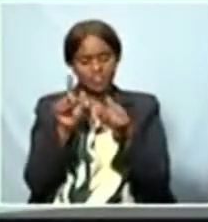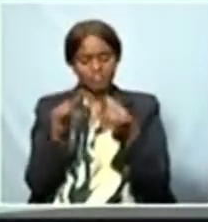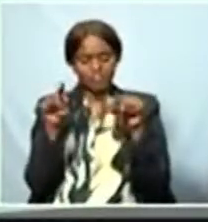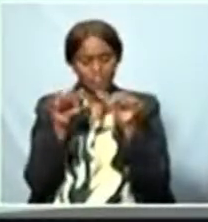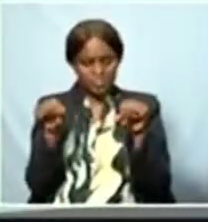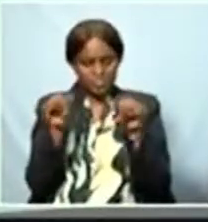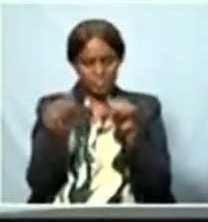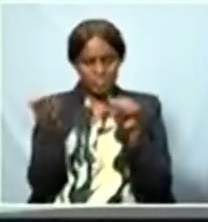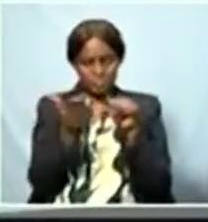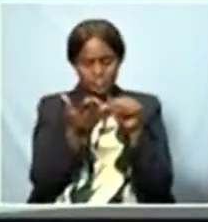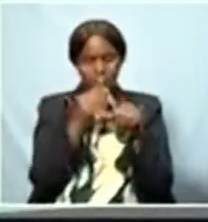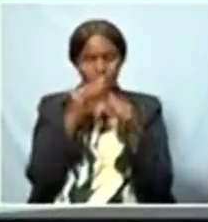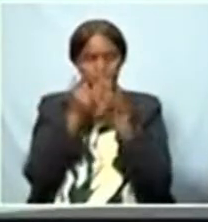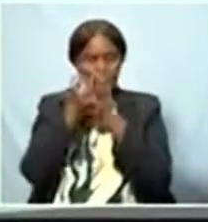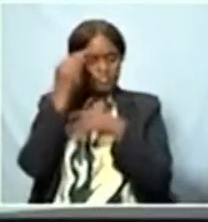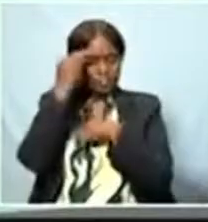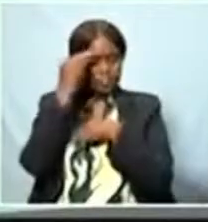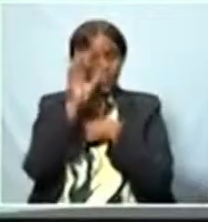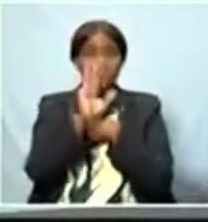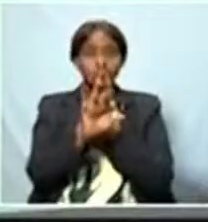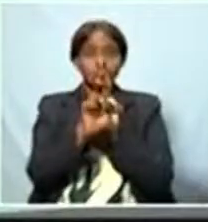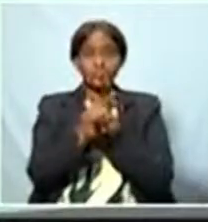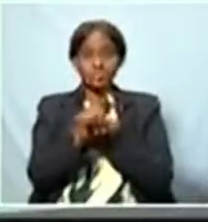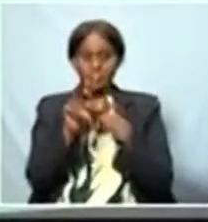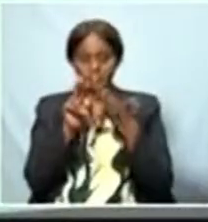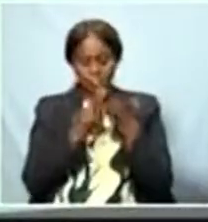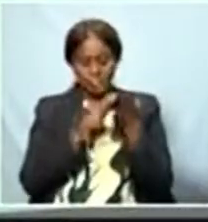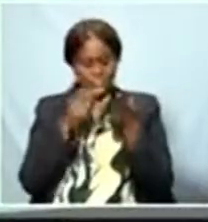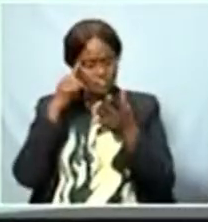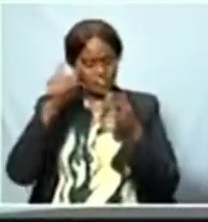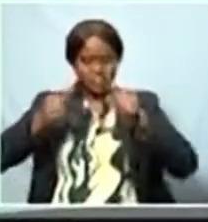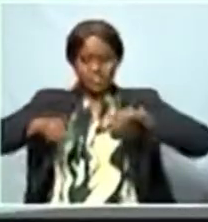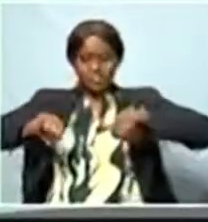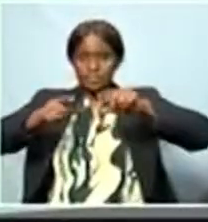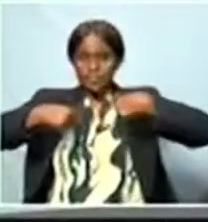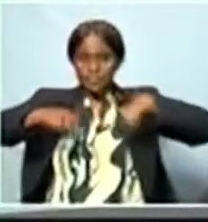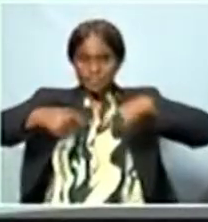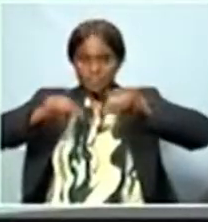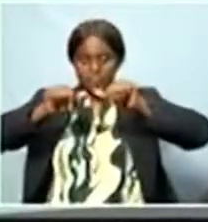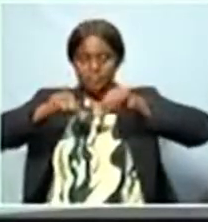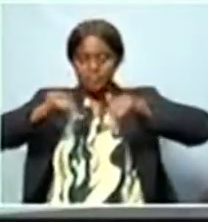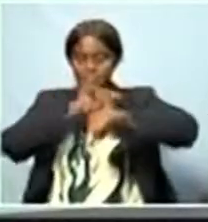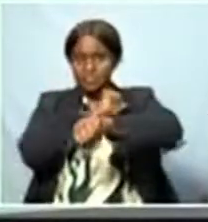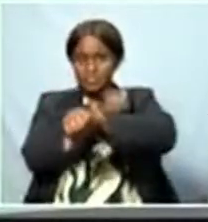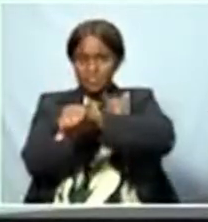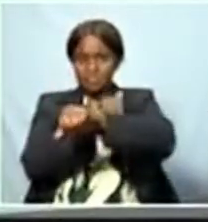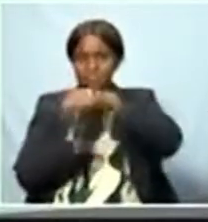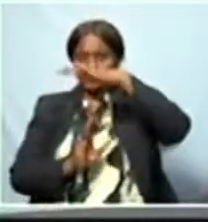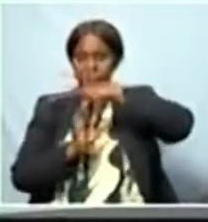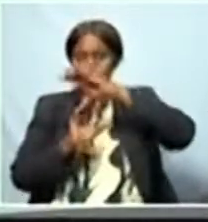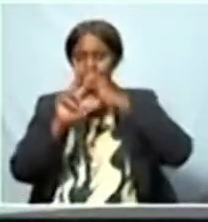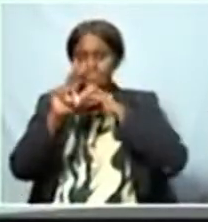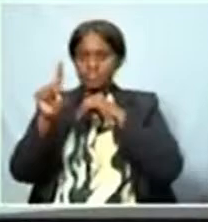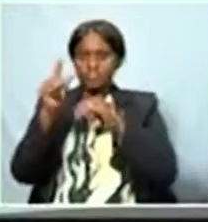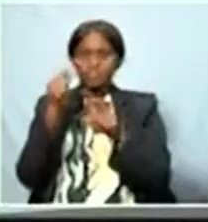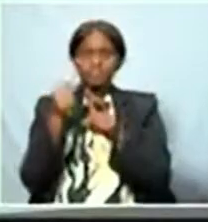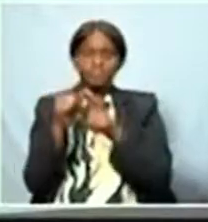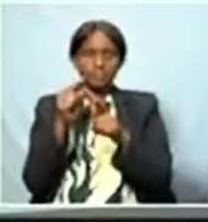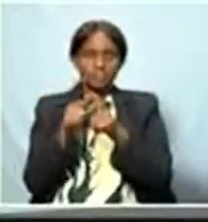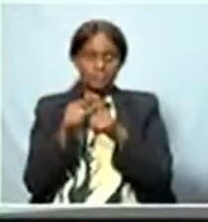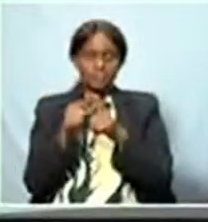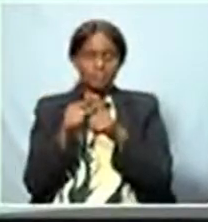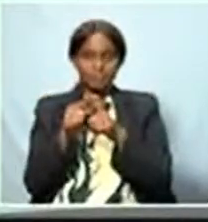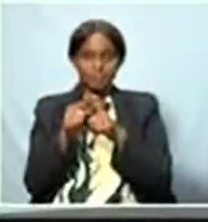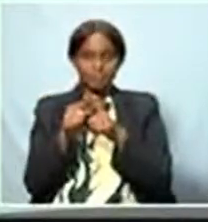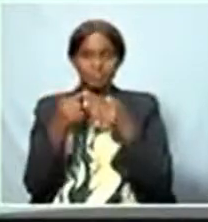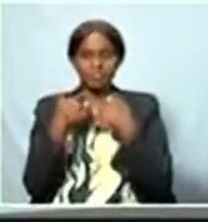them. As you may know, the report for the local authorities is due by 31st November.